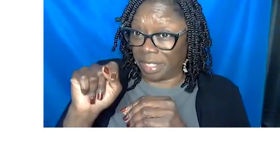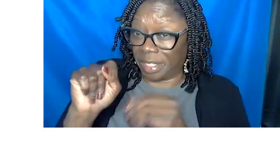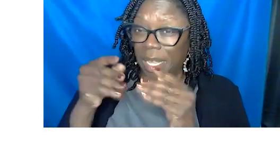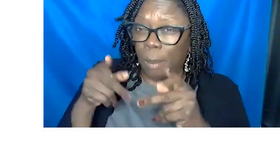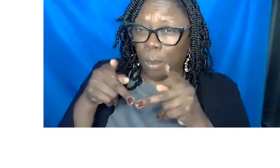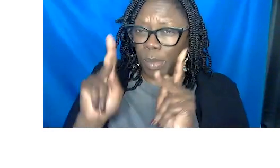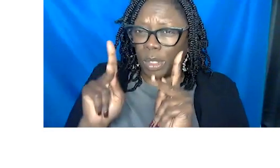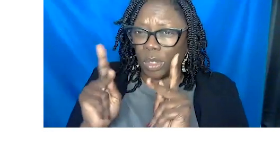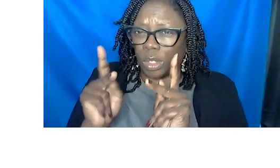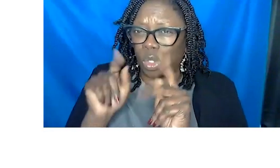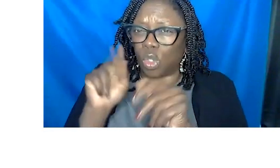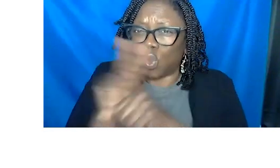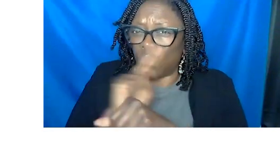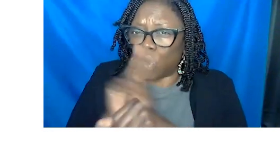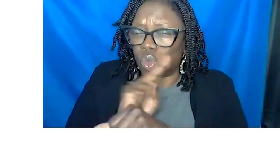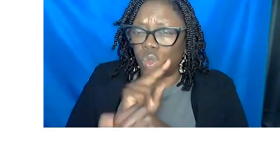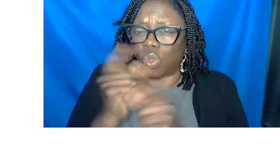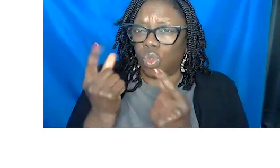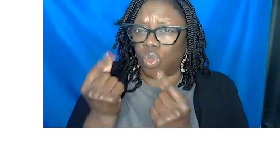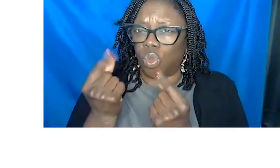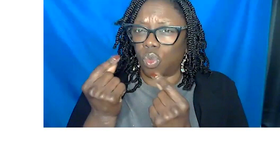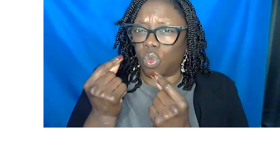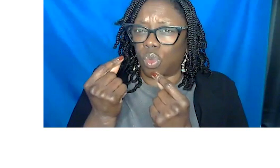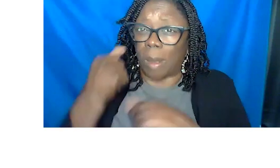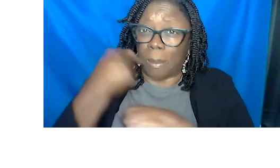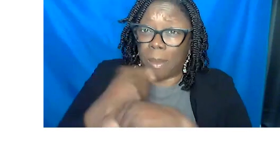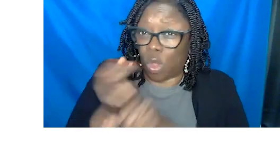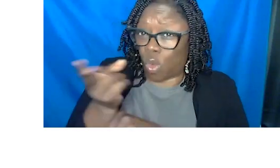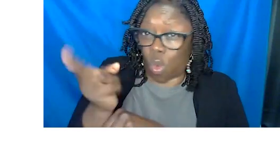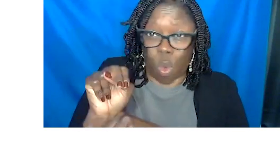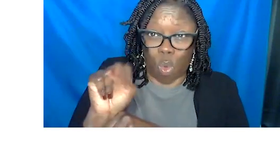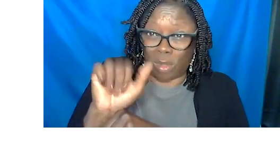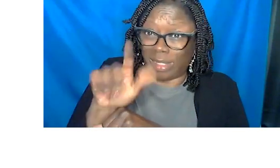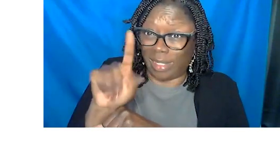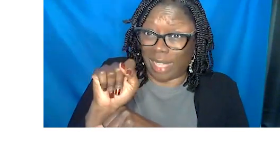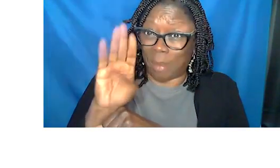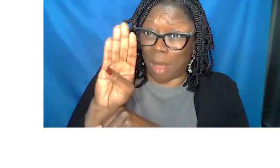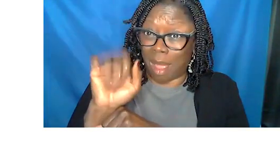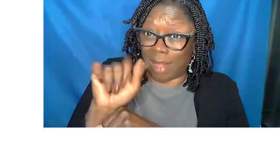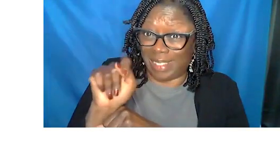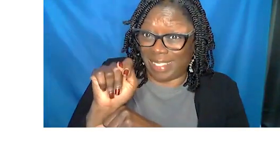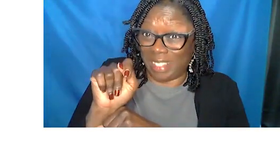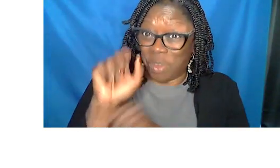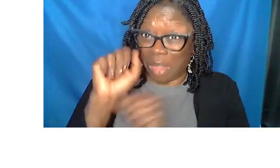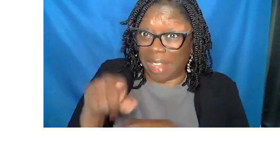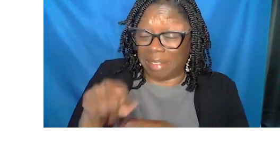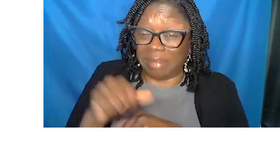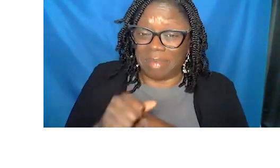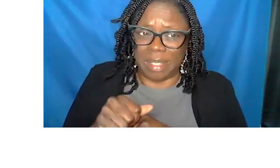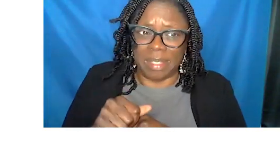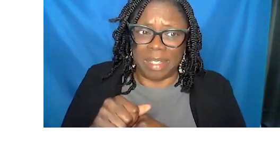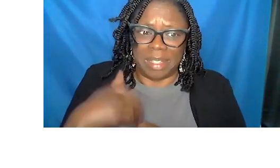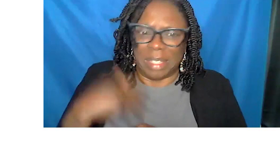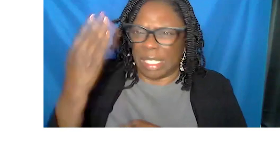allows users, you can create your own chatbot. What that means then is that you can feed